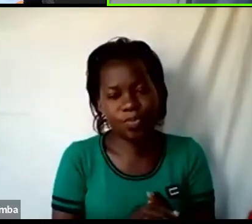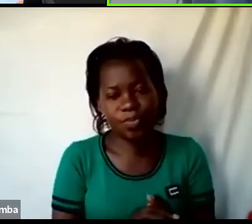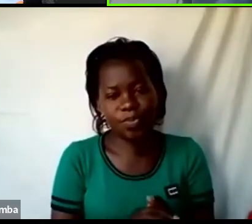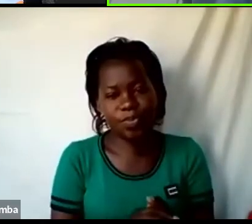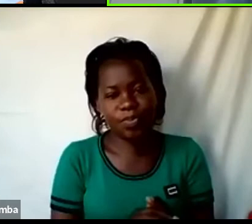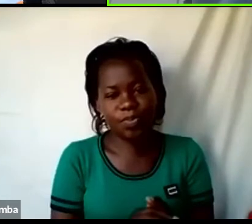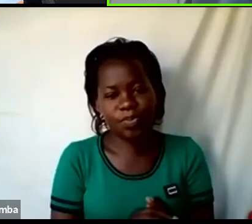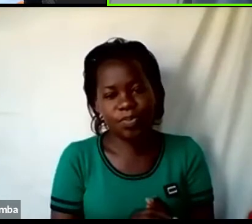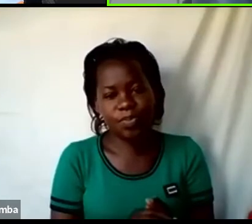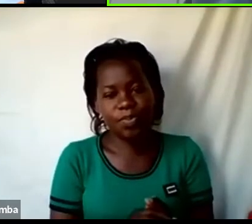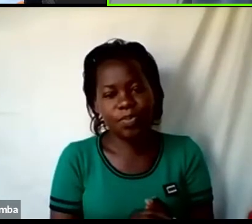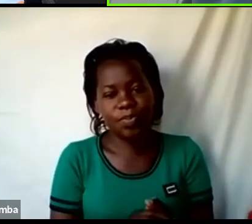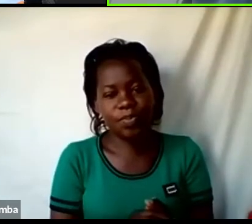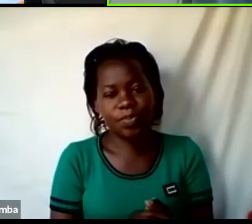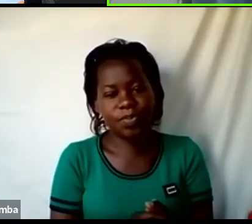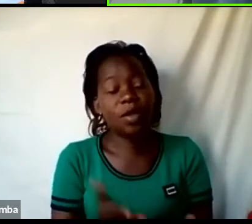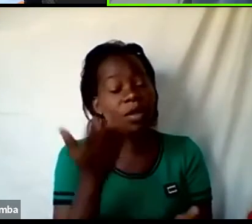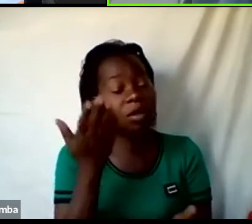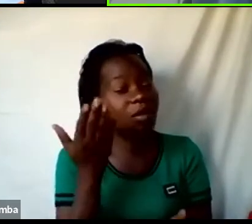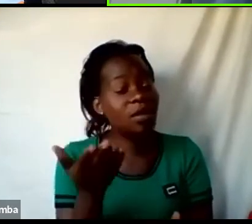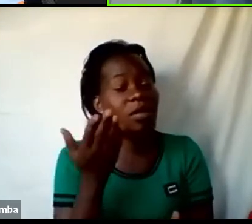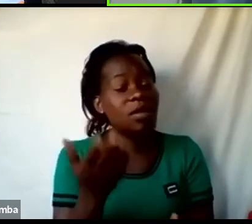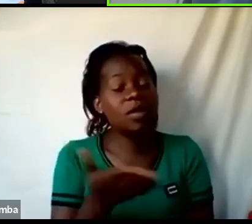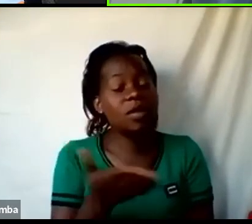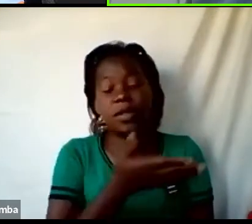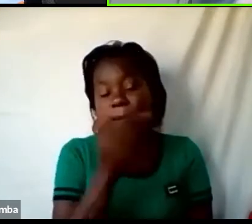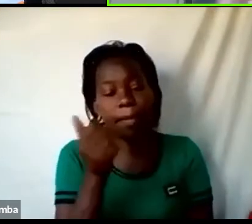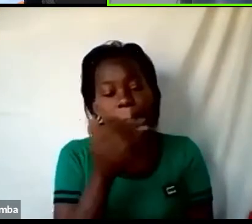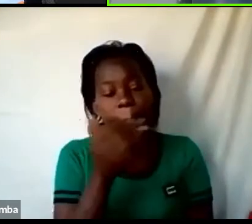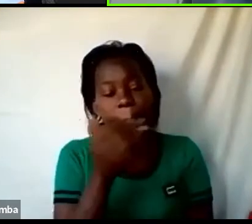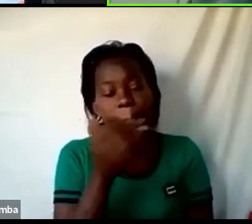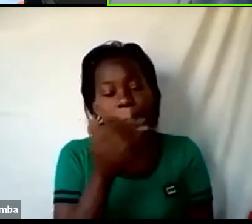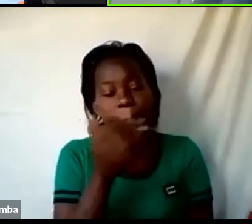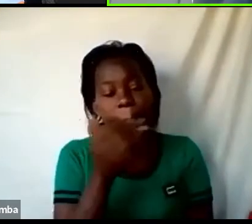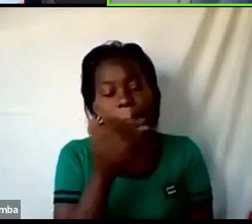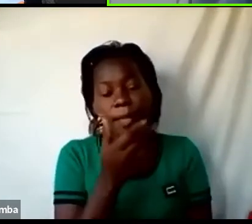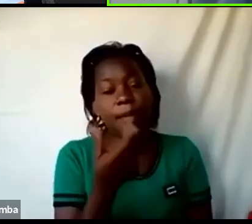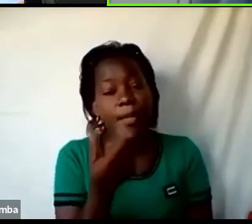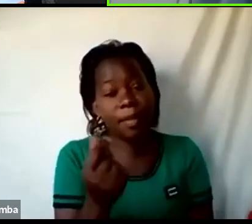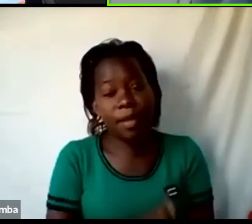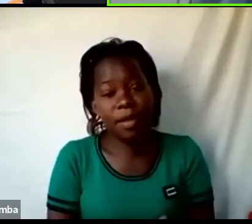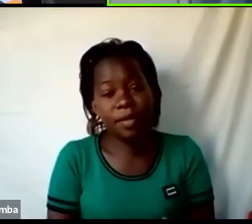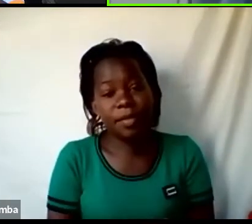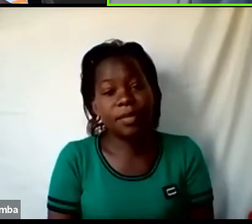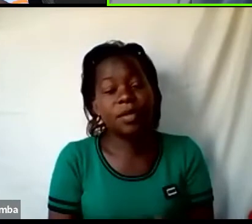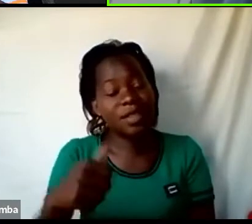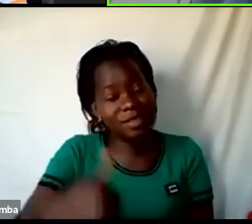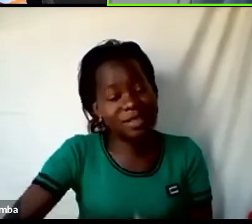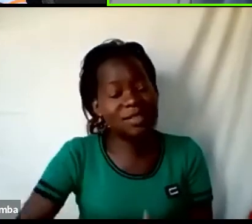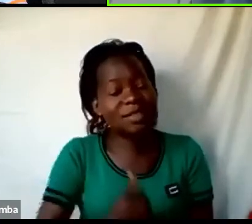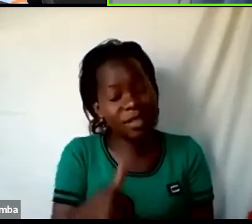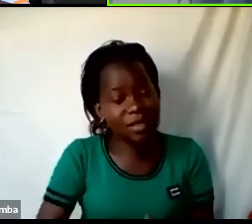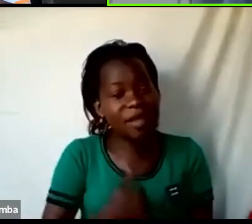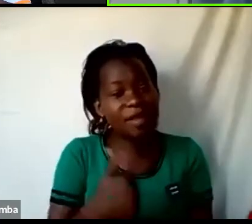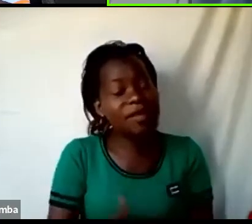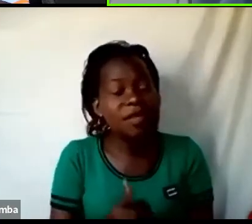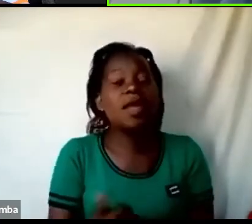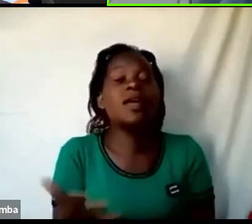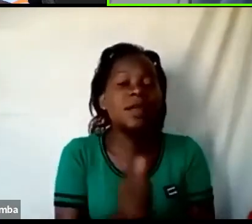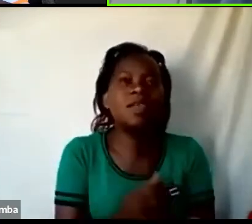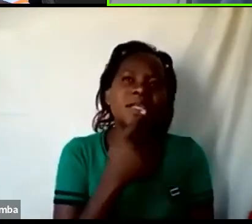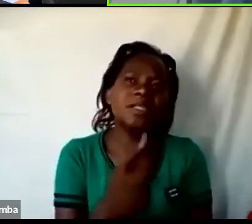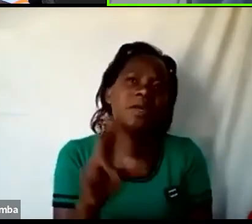money, family money, your own savings. But I know a lot of you are going to say, no, I have never got a job, I'm unemployed,